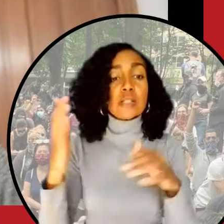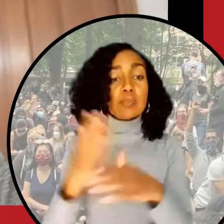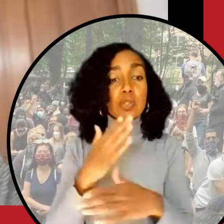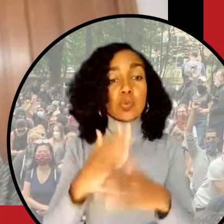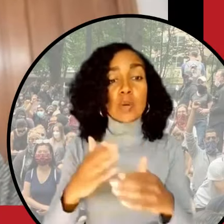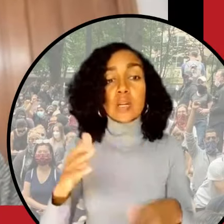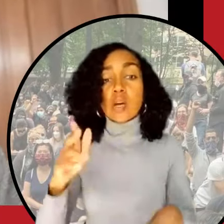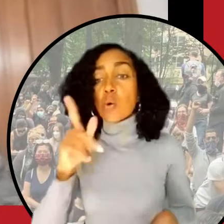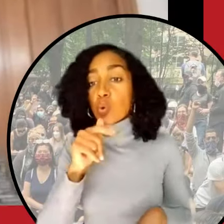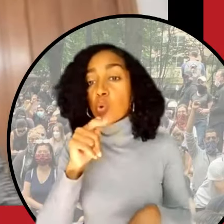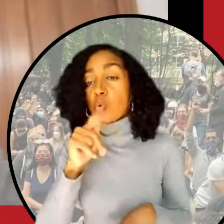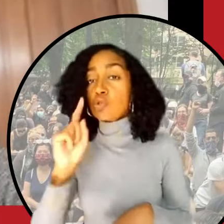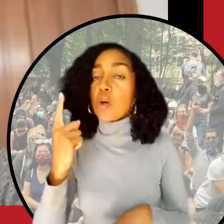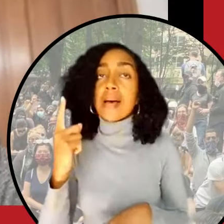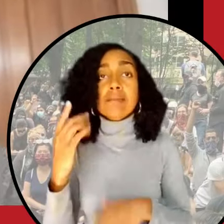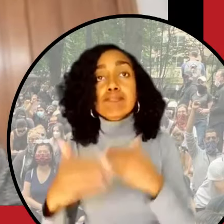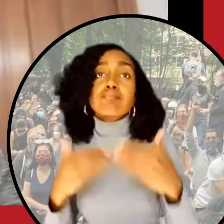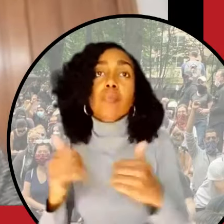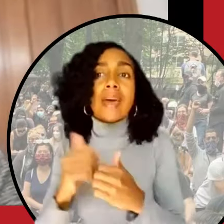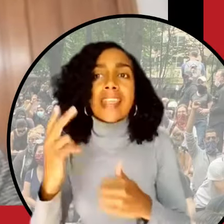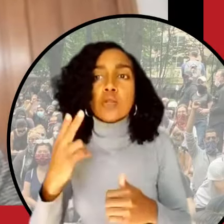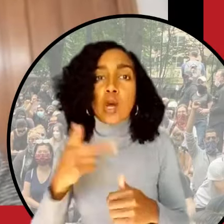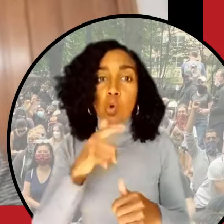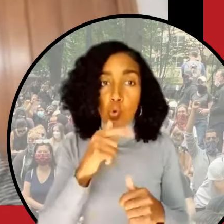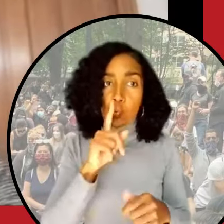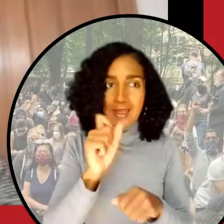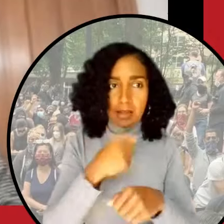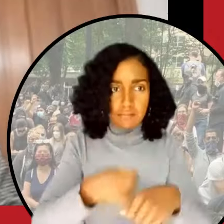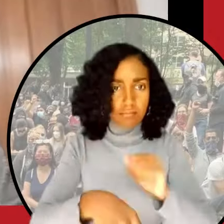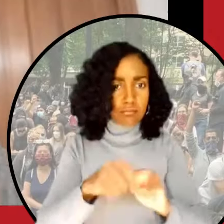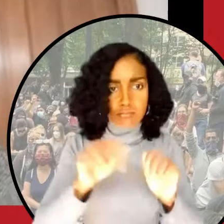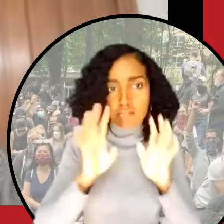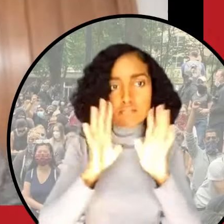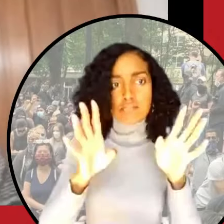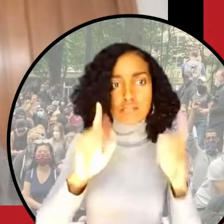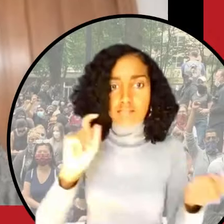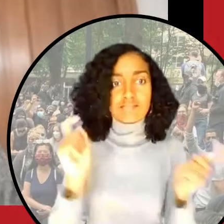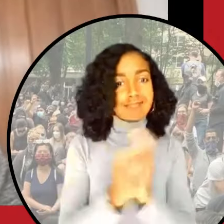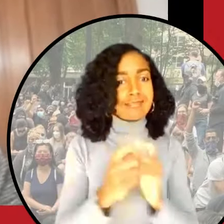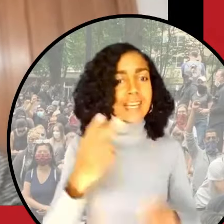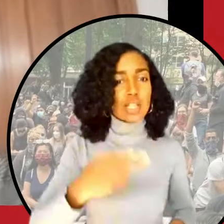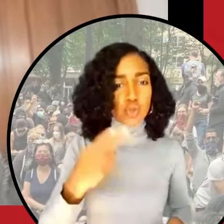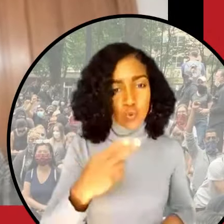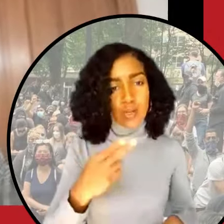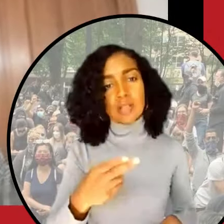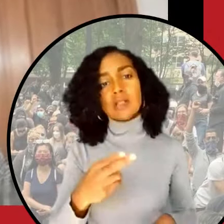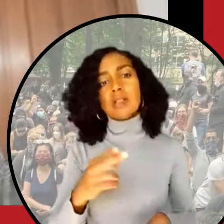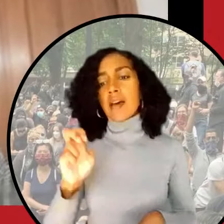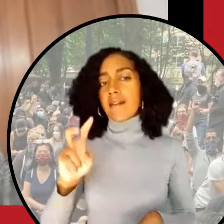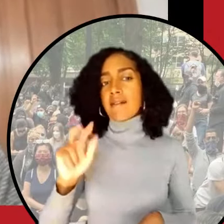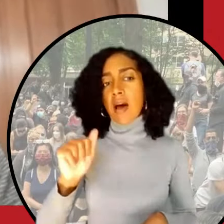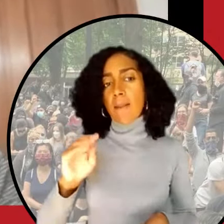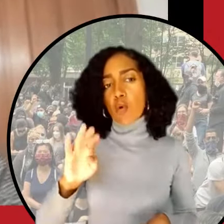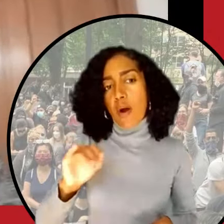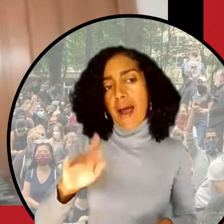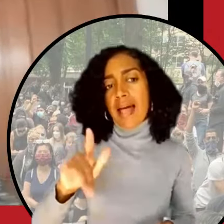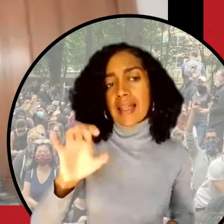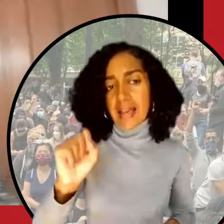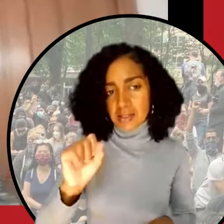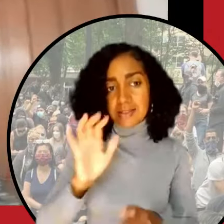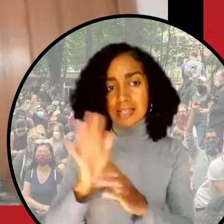those who remake history. And the movement towards socialism, with Evo Morales as the leadership,